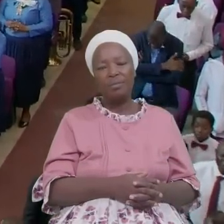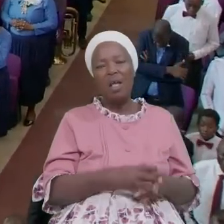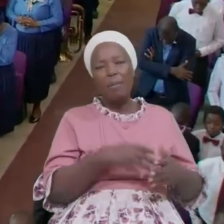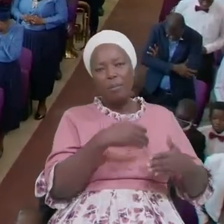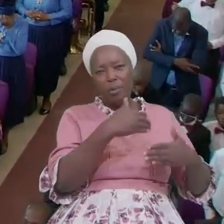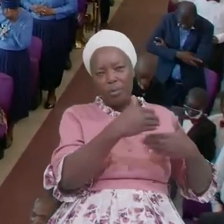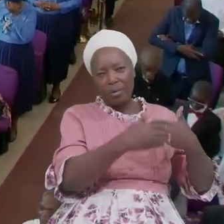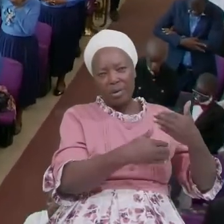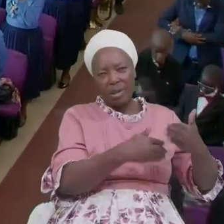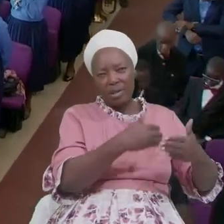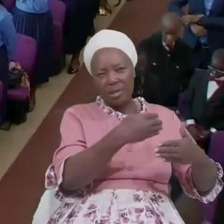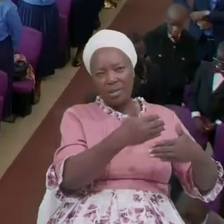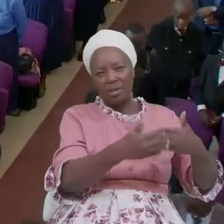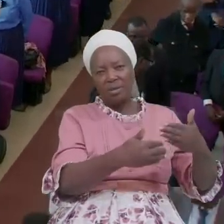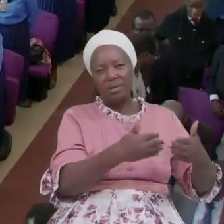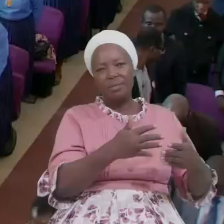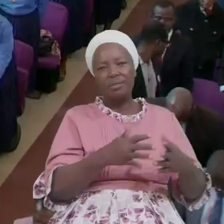Progress